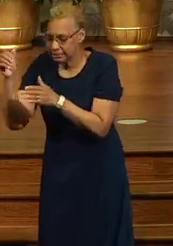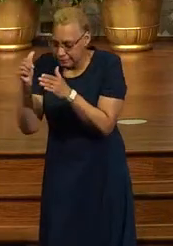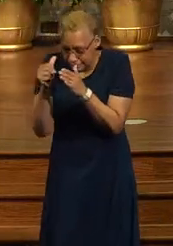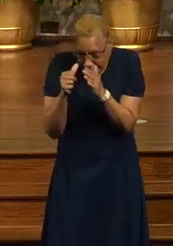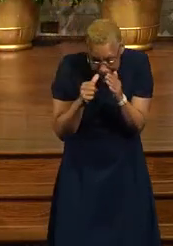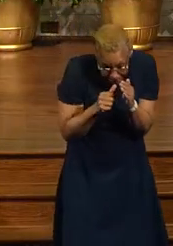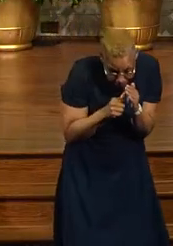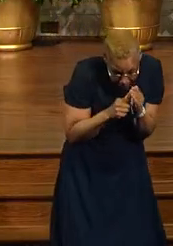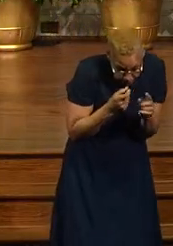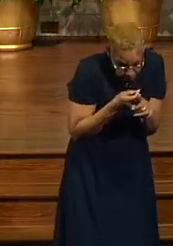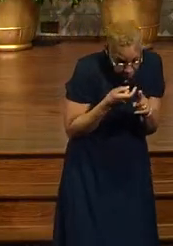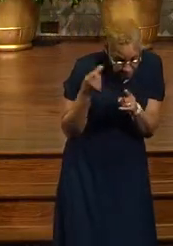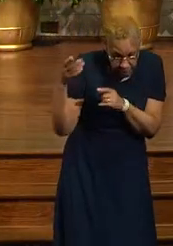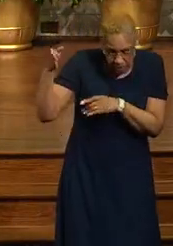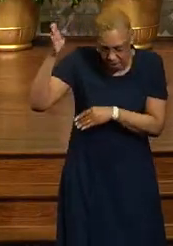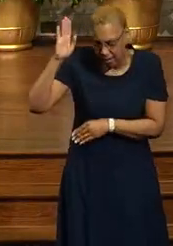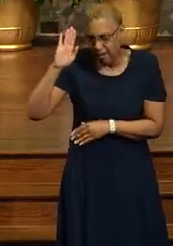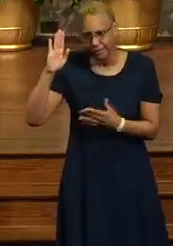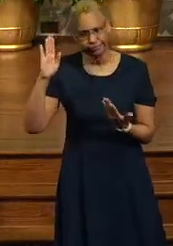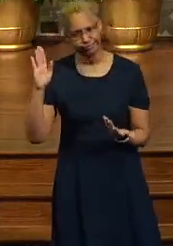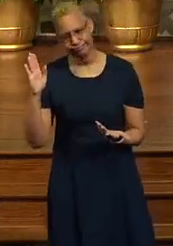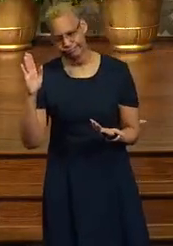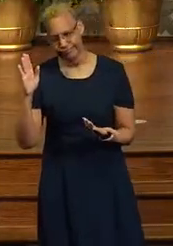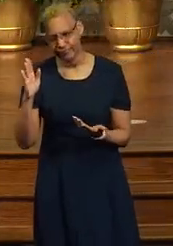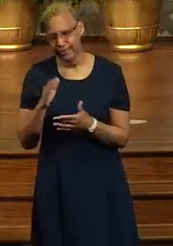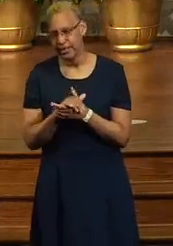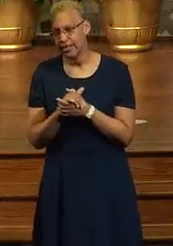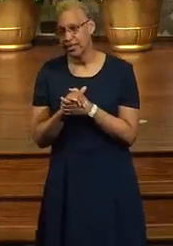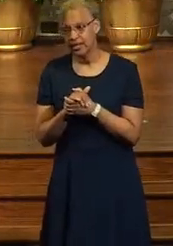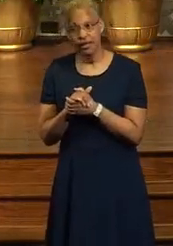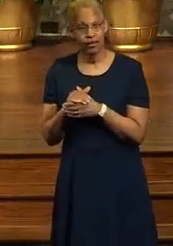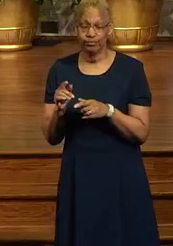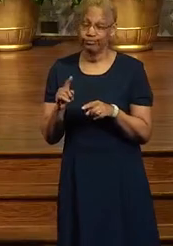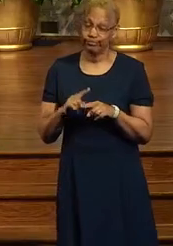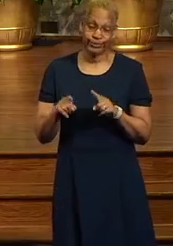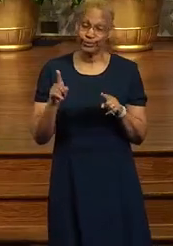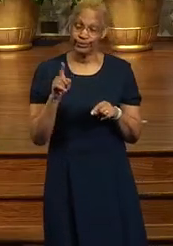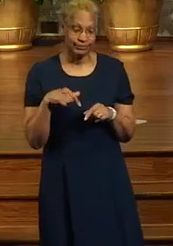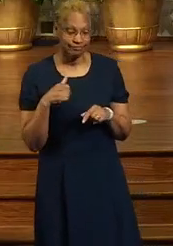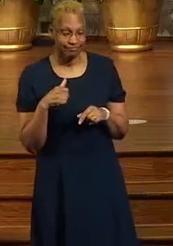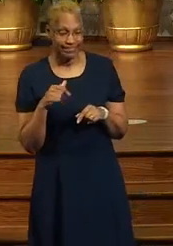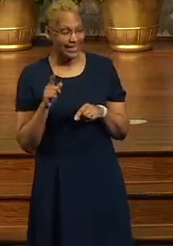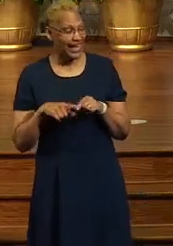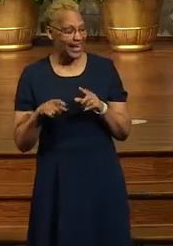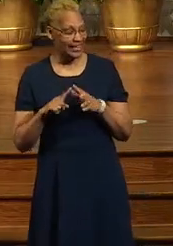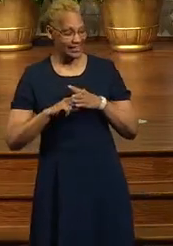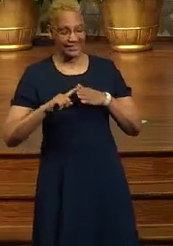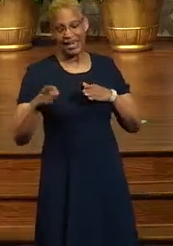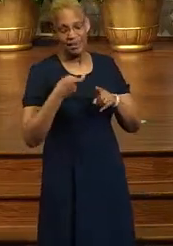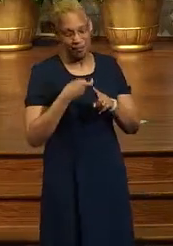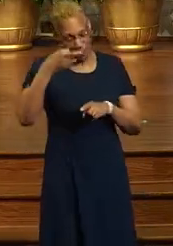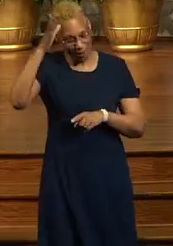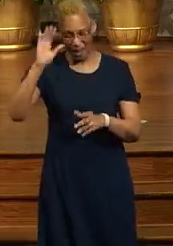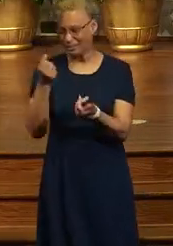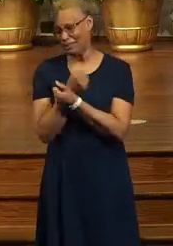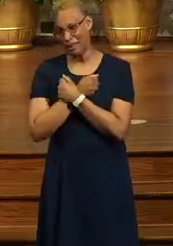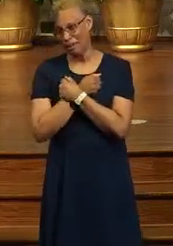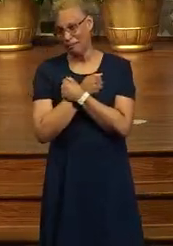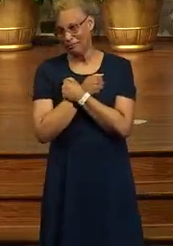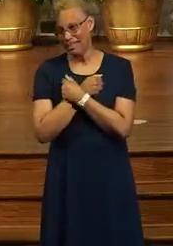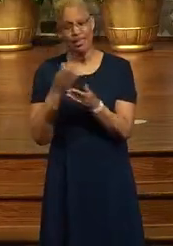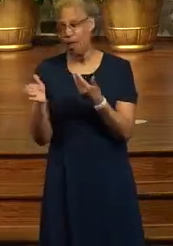presence. But let me say this. You cannot outrun God's love. Because no matter where you